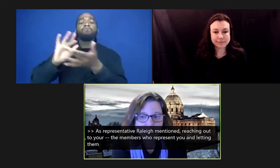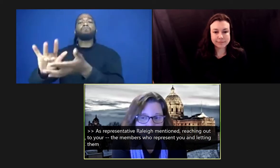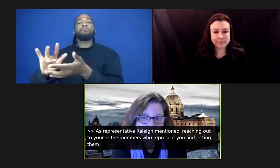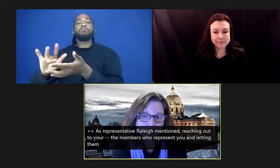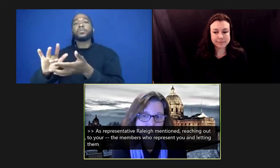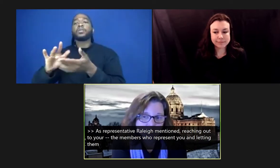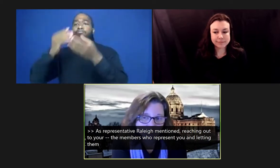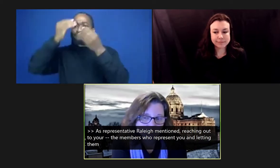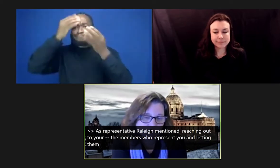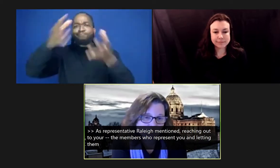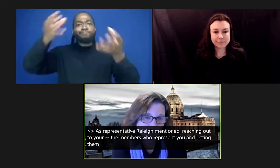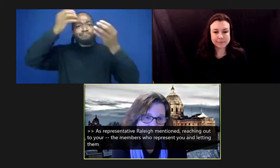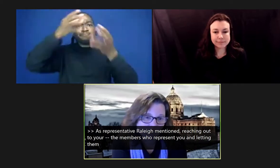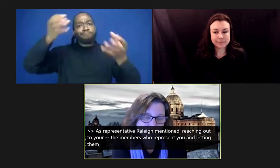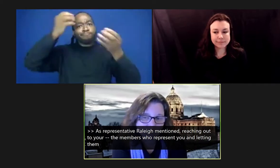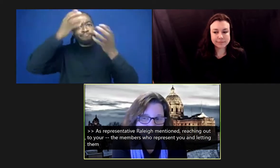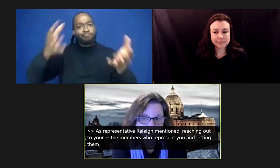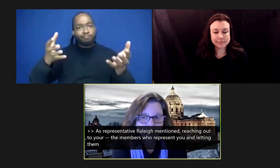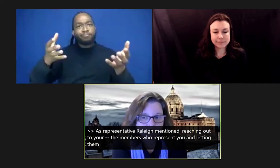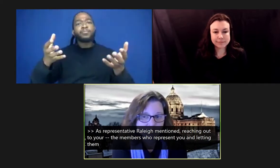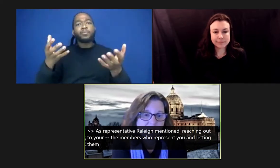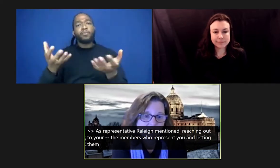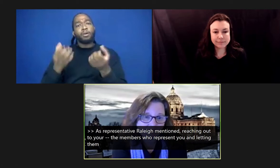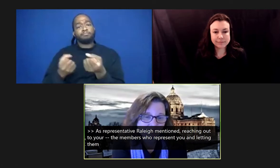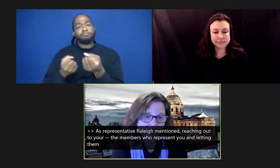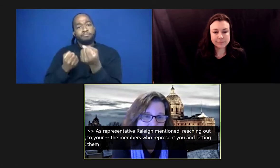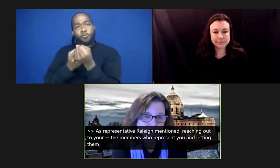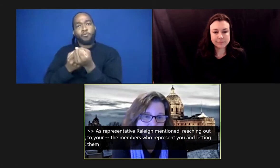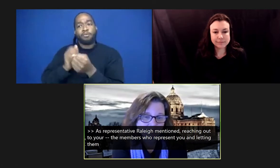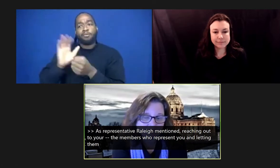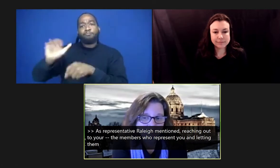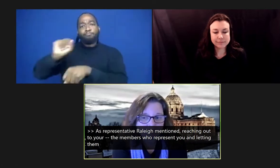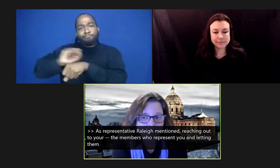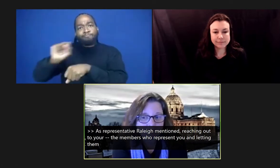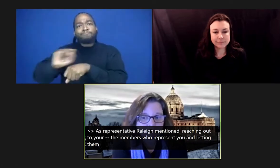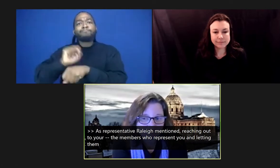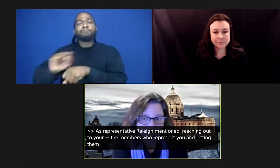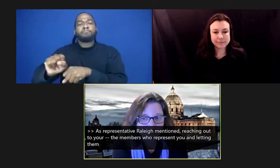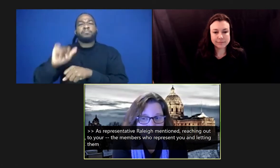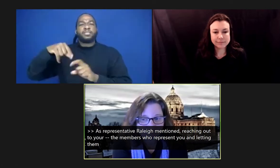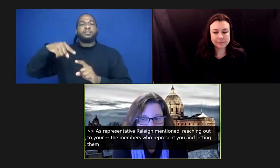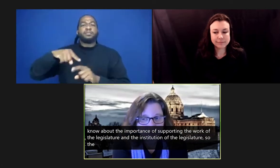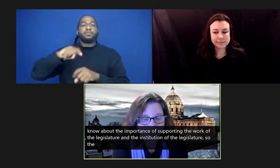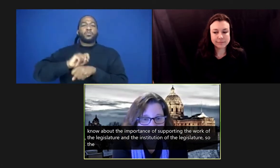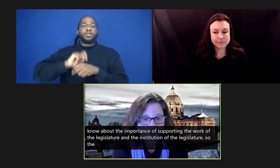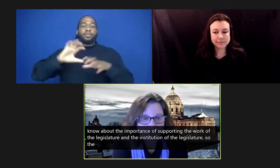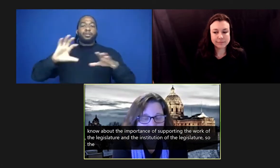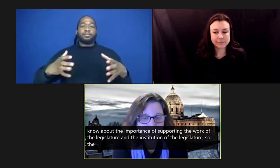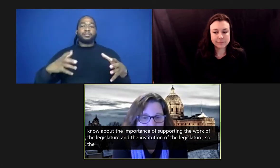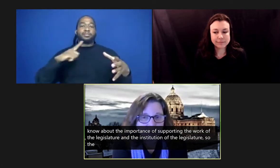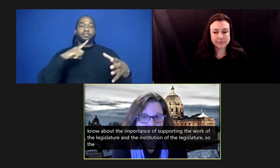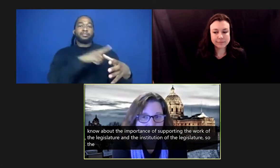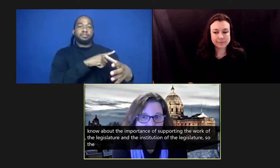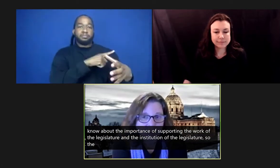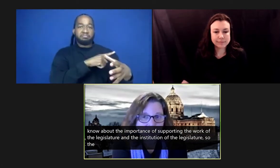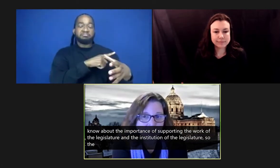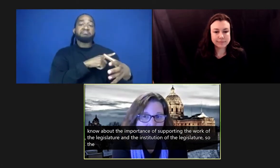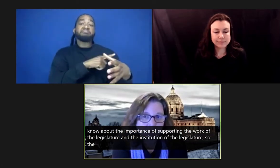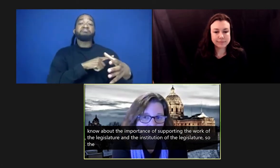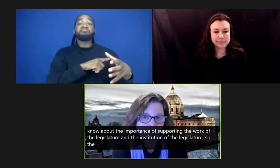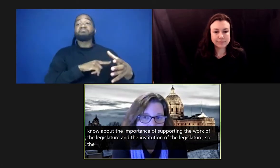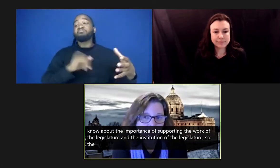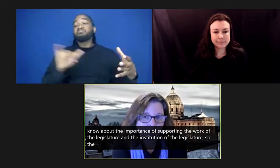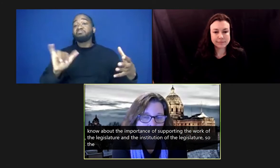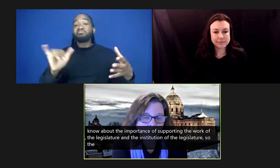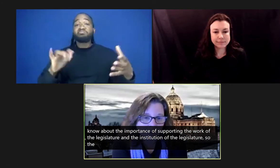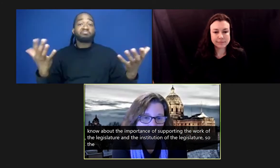and the institution of the legislature. So the staff, not necessarily just the elected officials, but the staff and